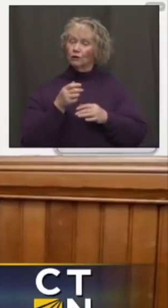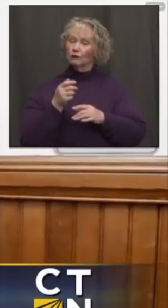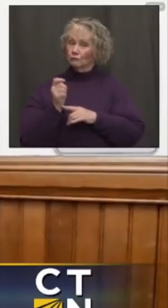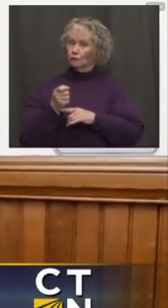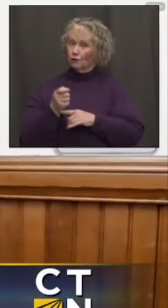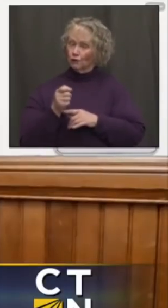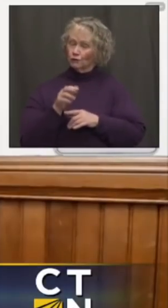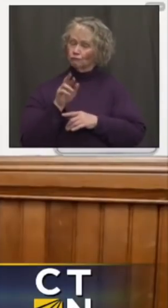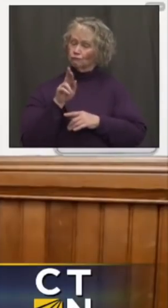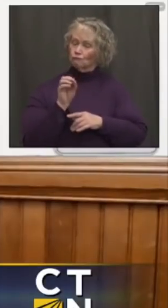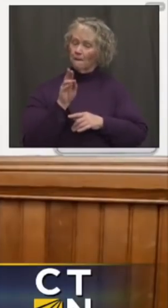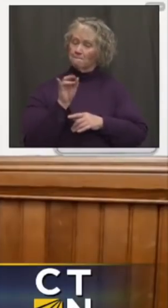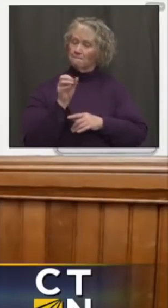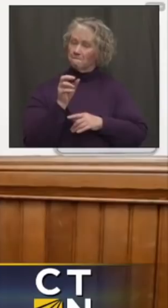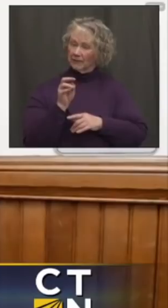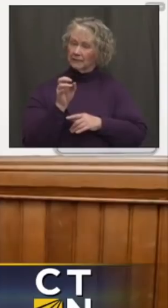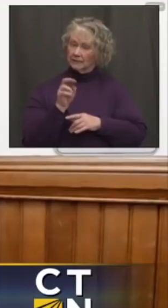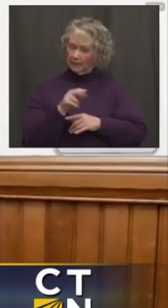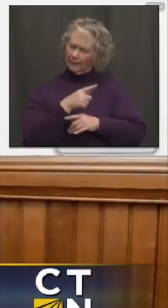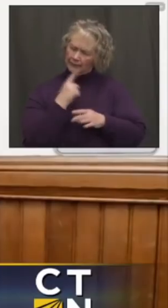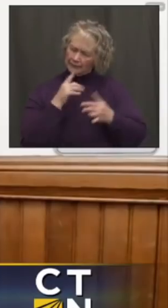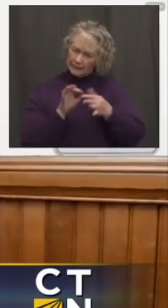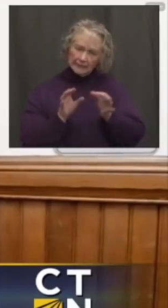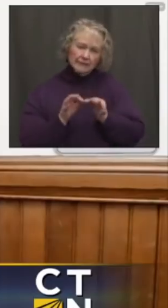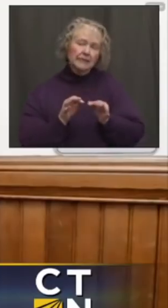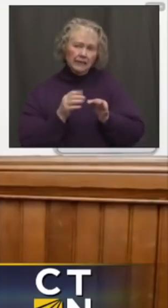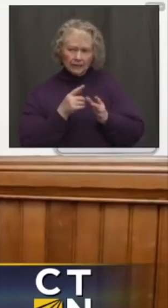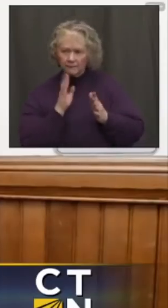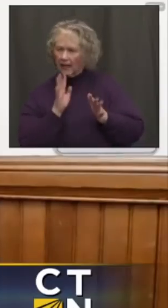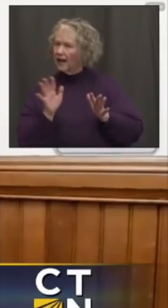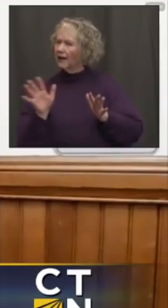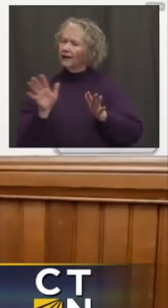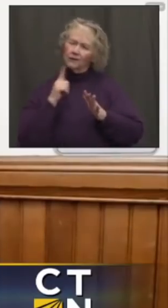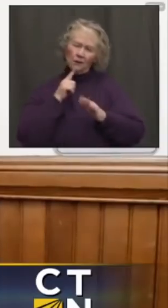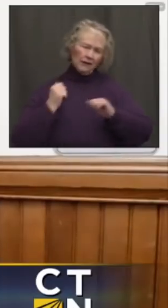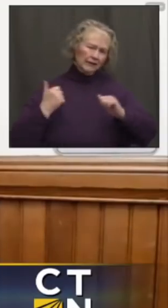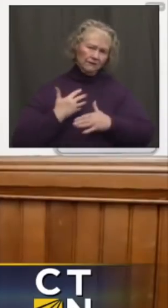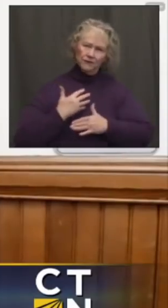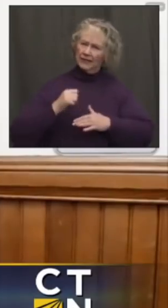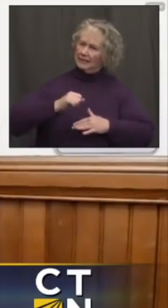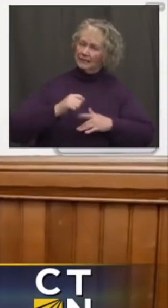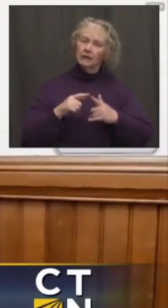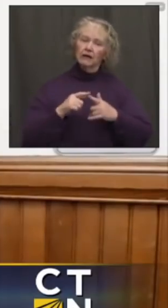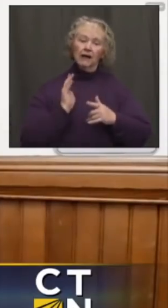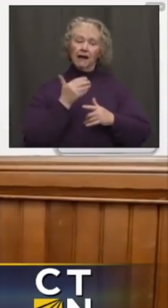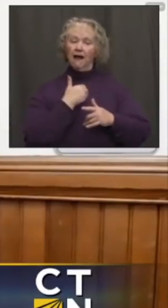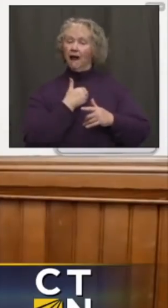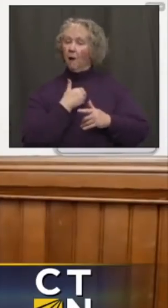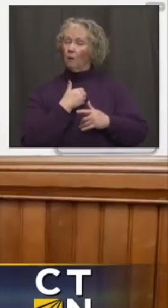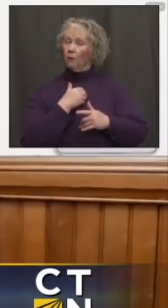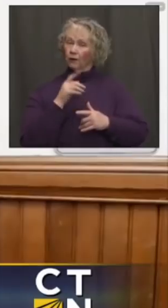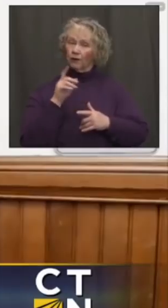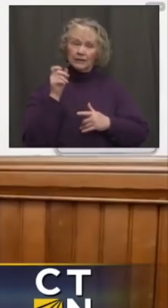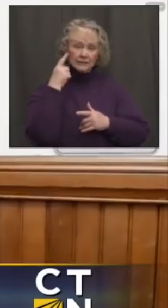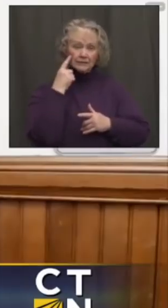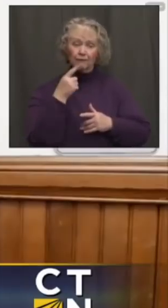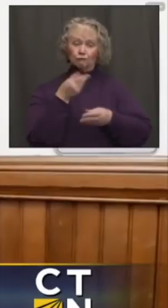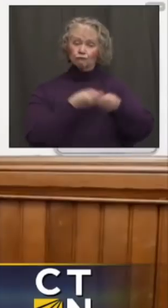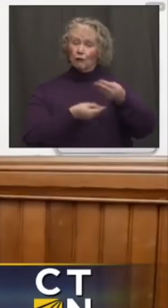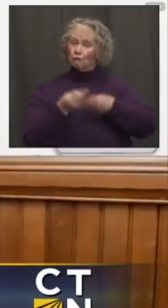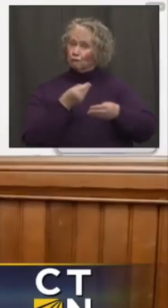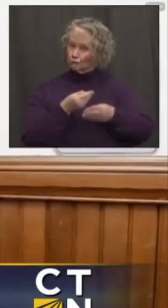fully involved in our vaccine distribution plan. And I will also add, from the event today, you heard from Supreme